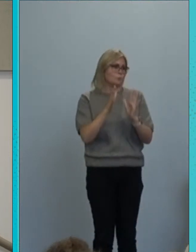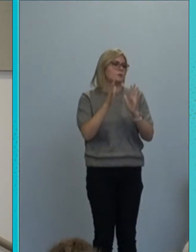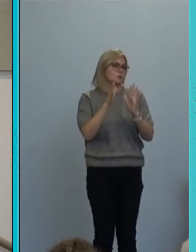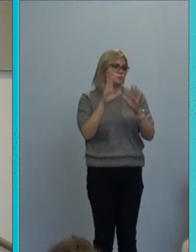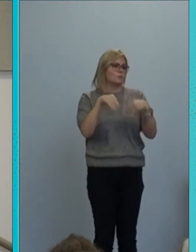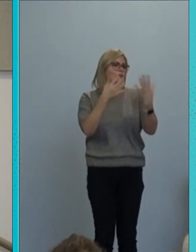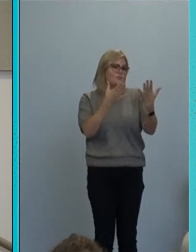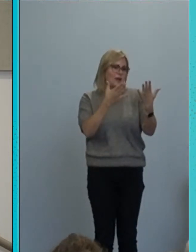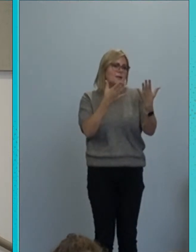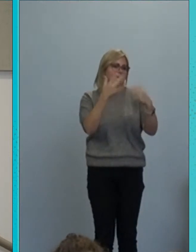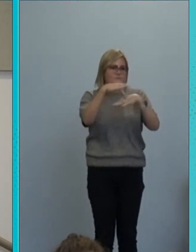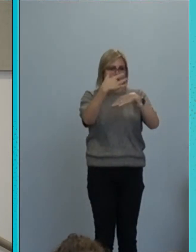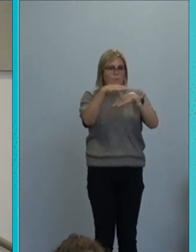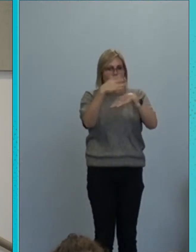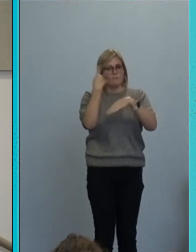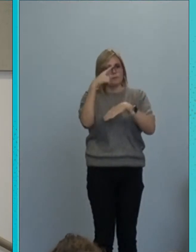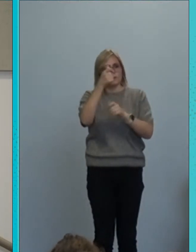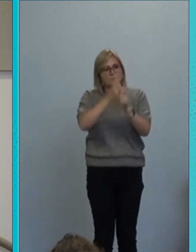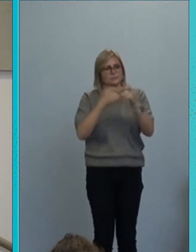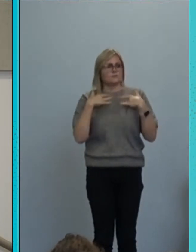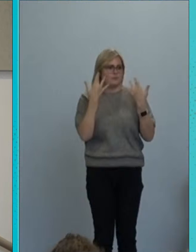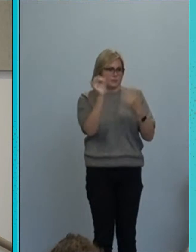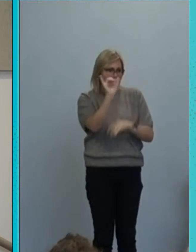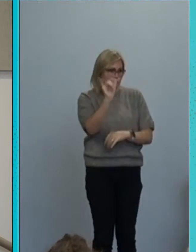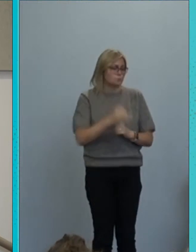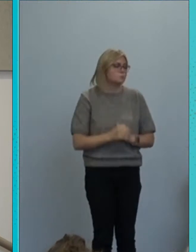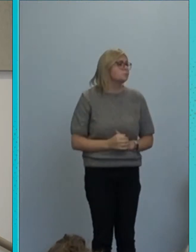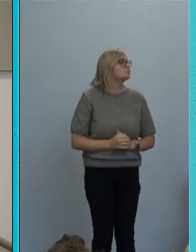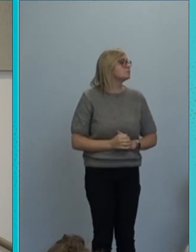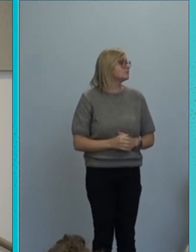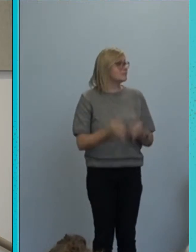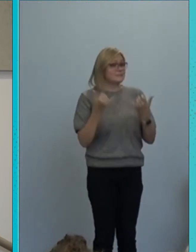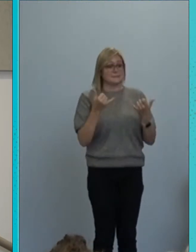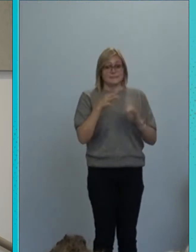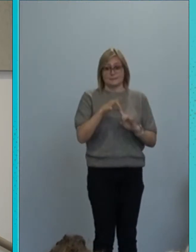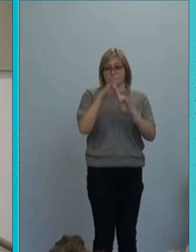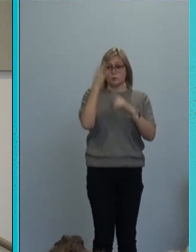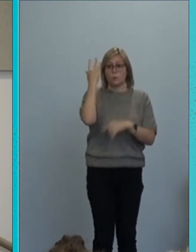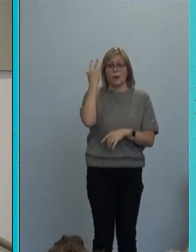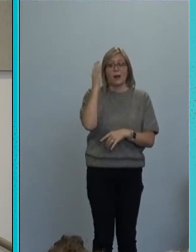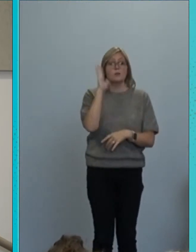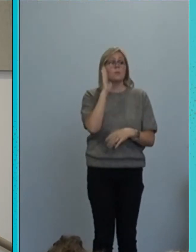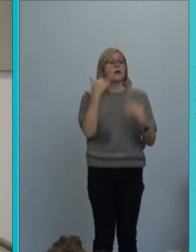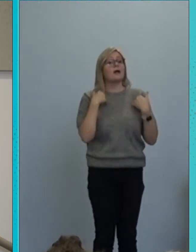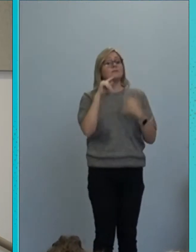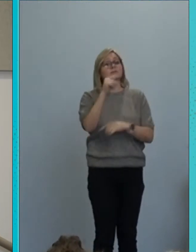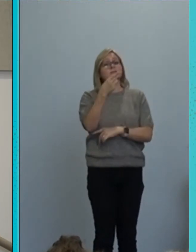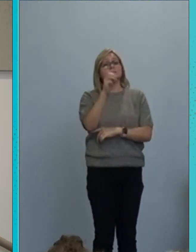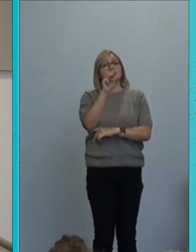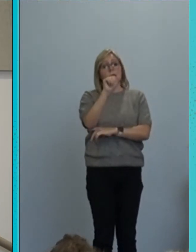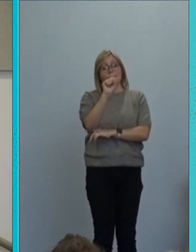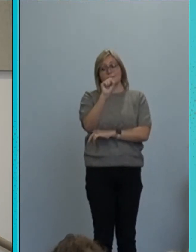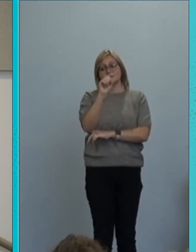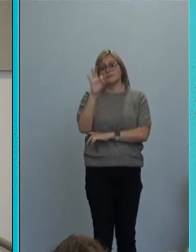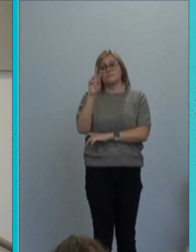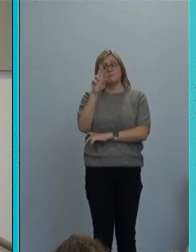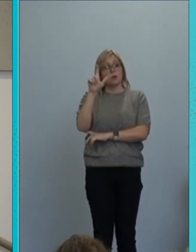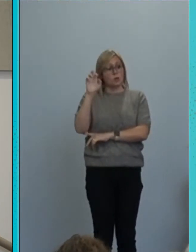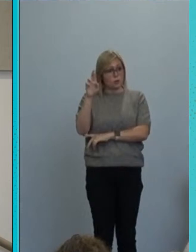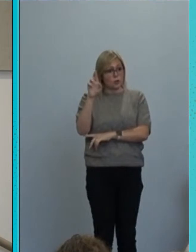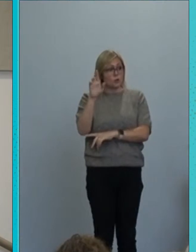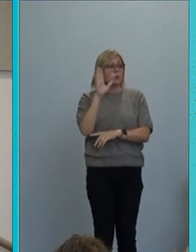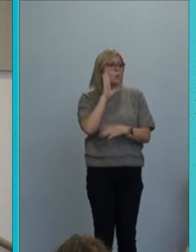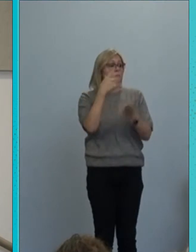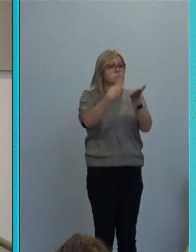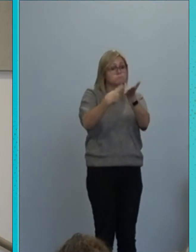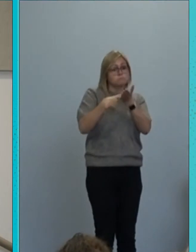interpreters available. And today we're in for a real treat. We'll have Thomas Fuller give us a book